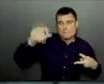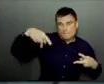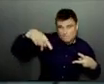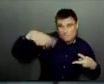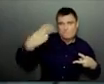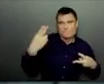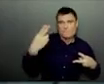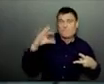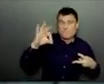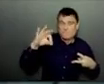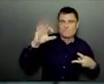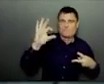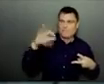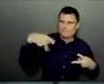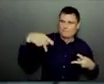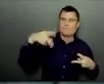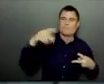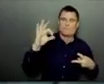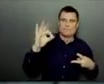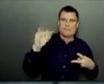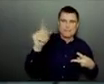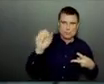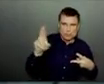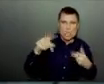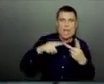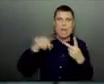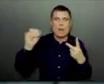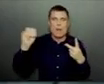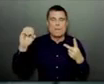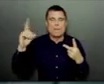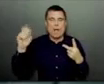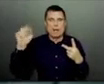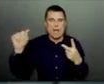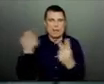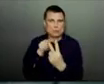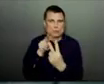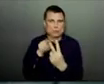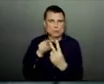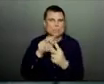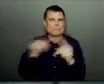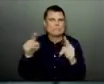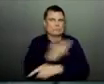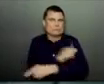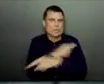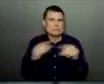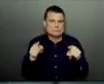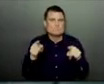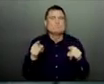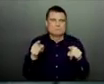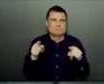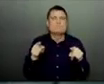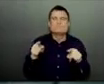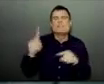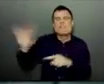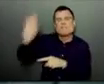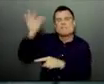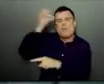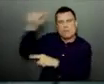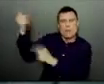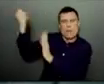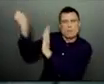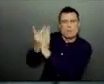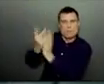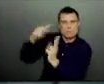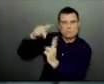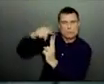Moderna vaccine, the second vaccine which has been approved for use in Canada. And that has been increased our ability to